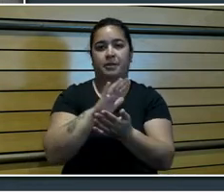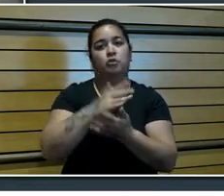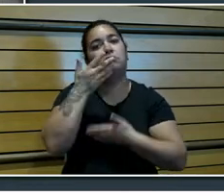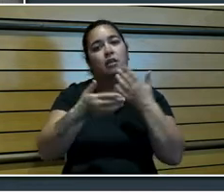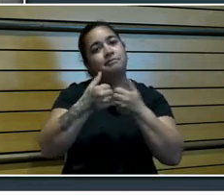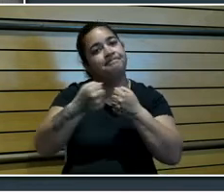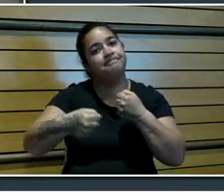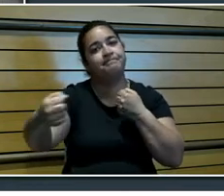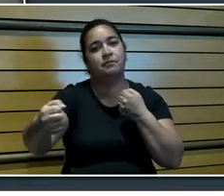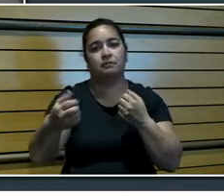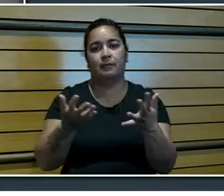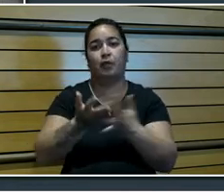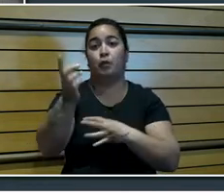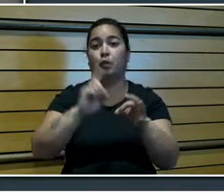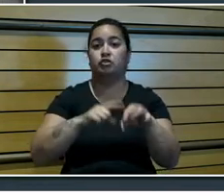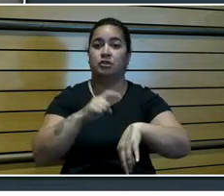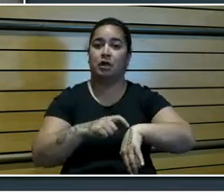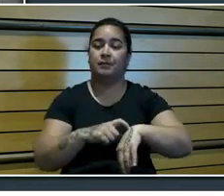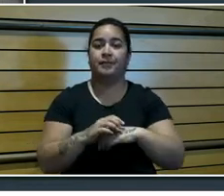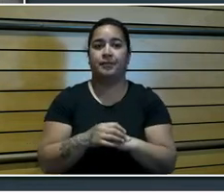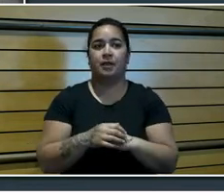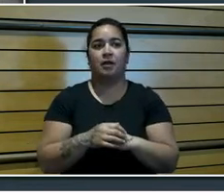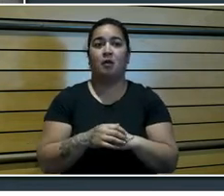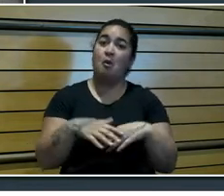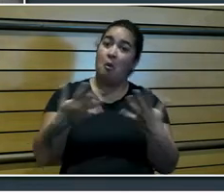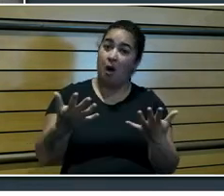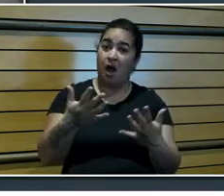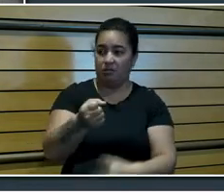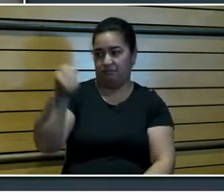too, but I'm also happy to leave that there.